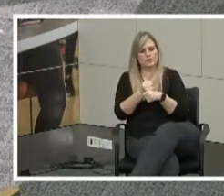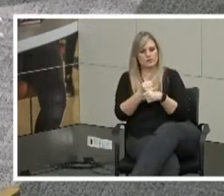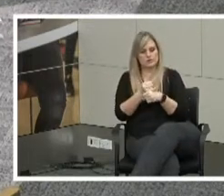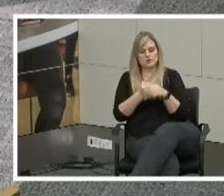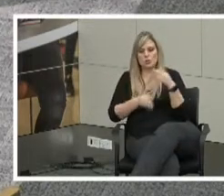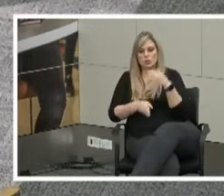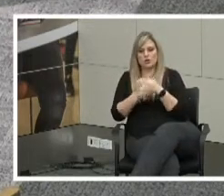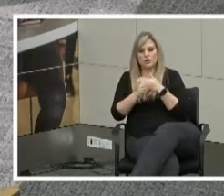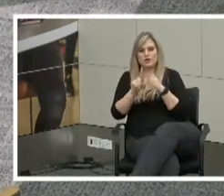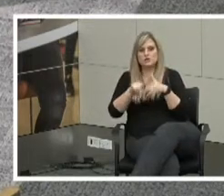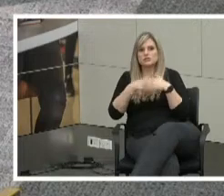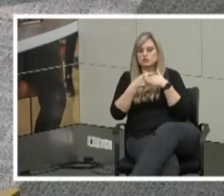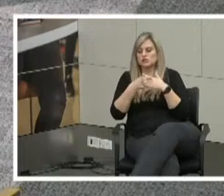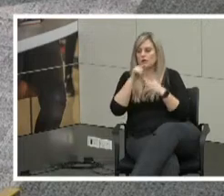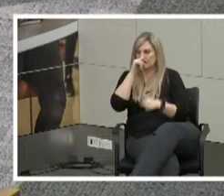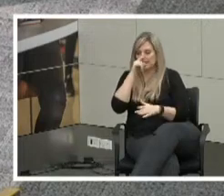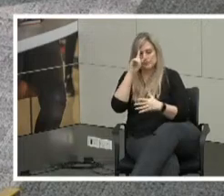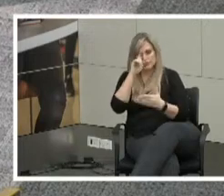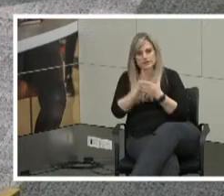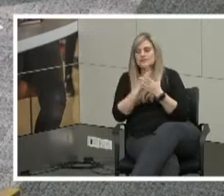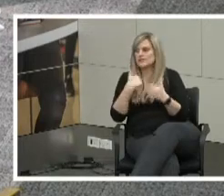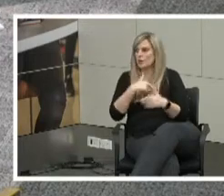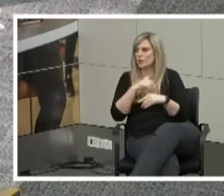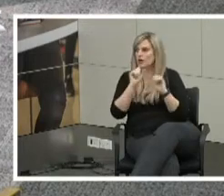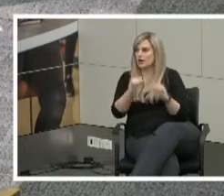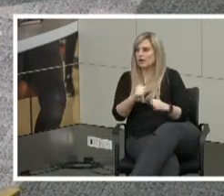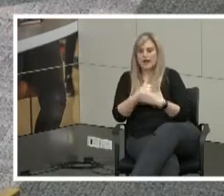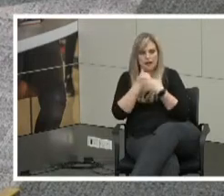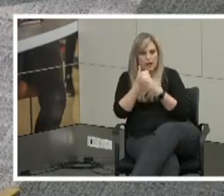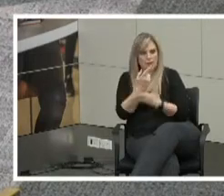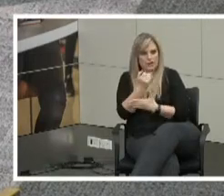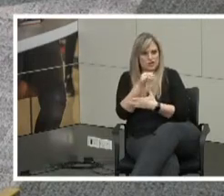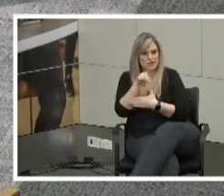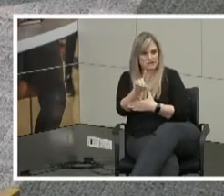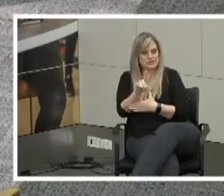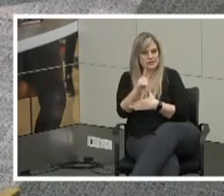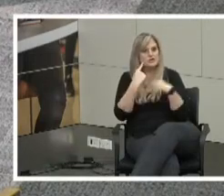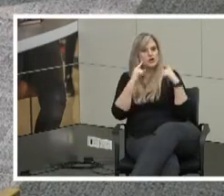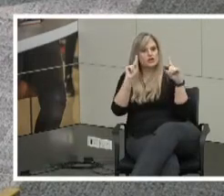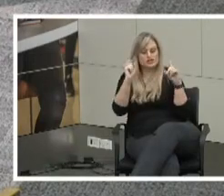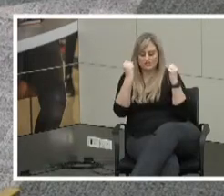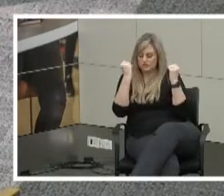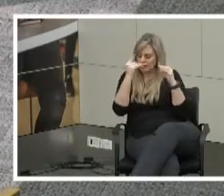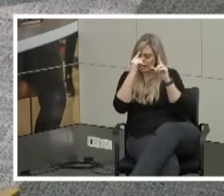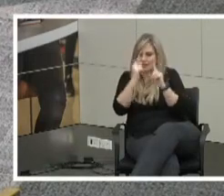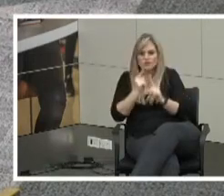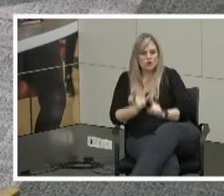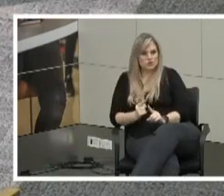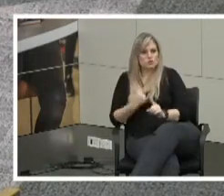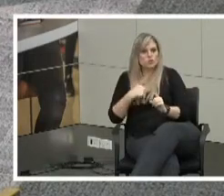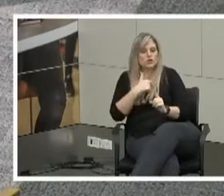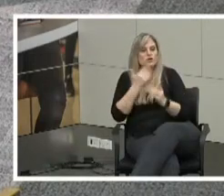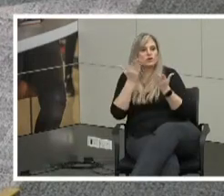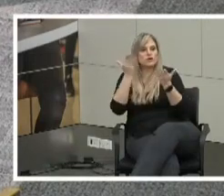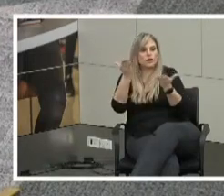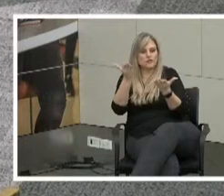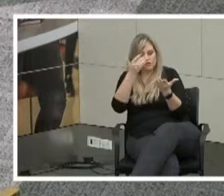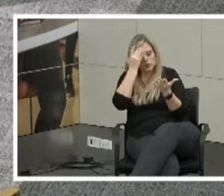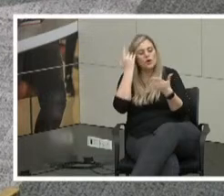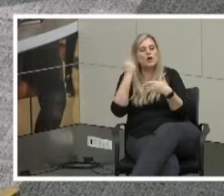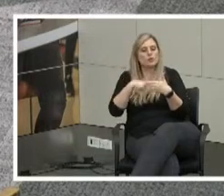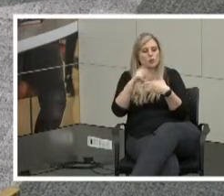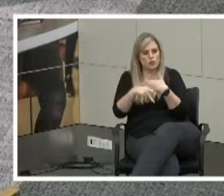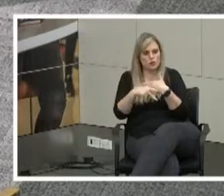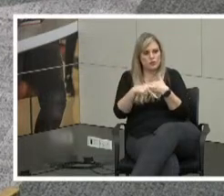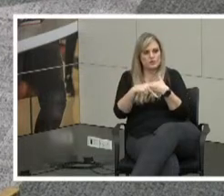Kickstart kids believes we can help HISD achieve many of its goals we currently offer our program on